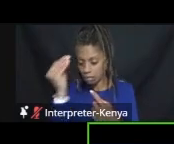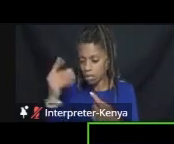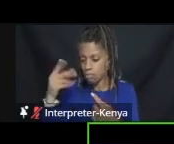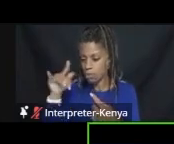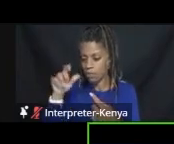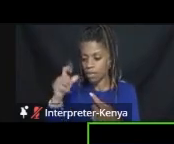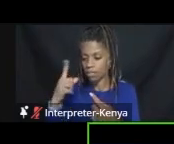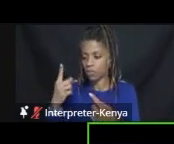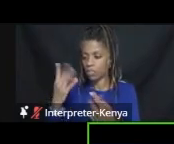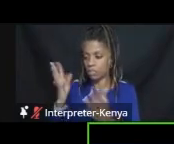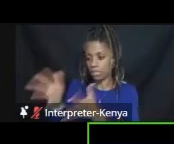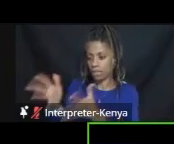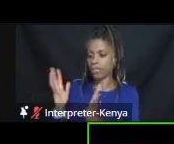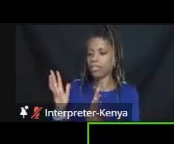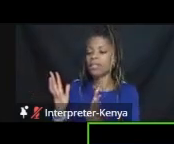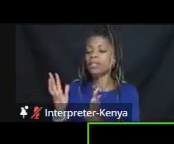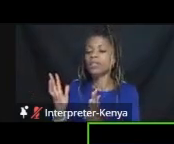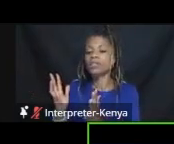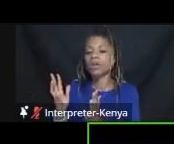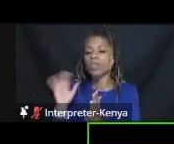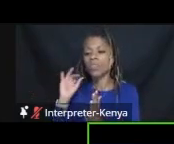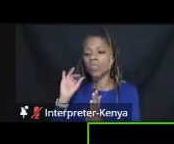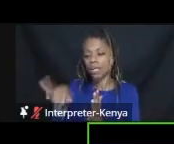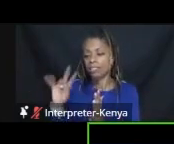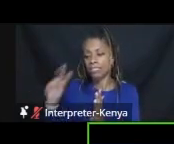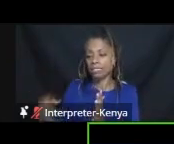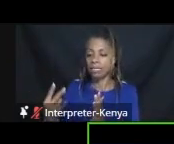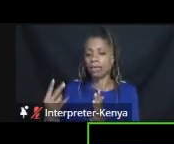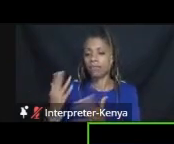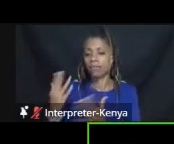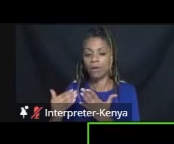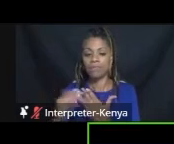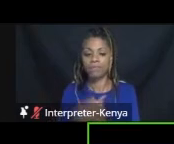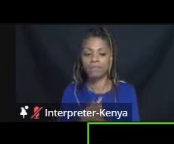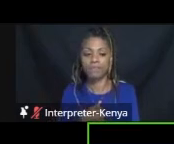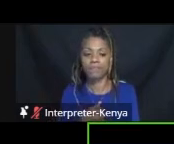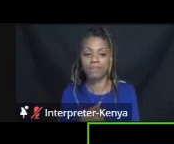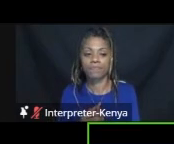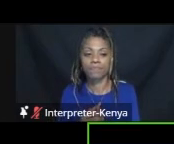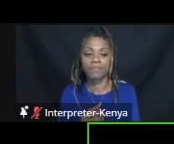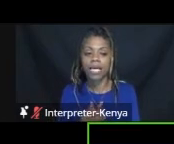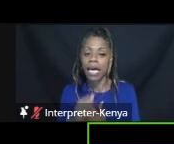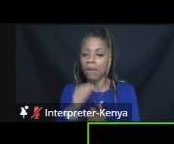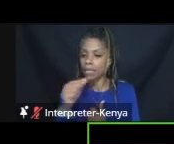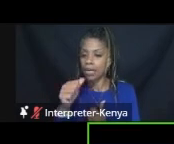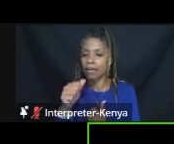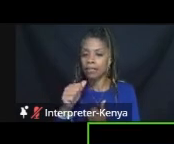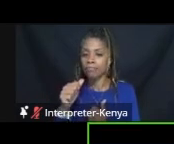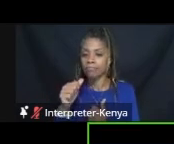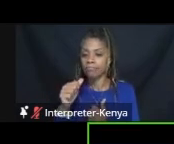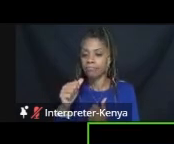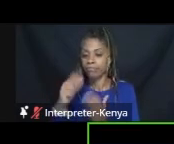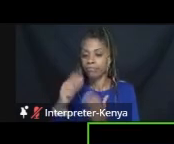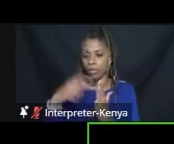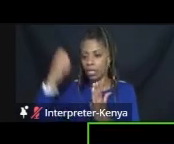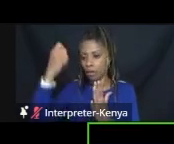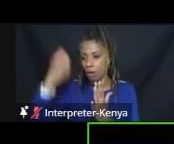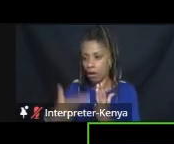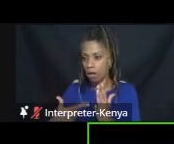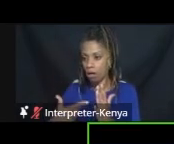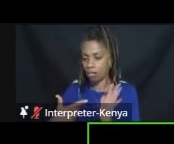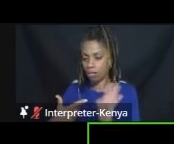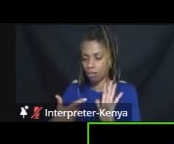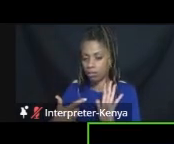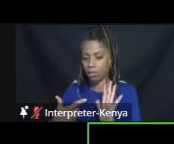question. So I'm not going to read through these, but just so you know, these are the questions for each of the